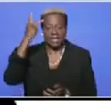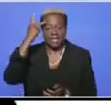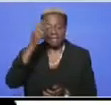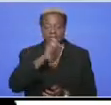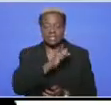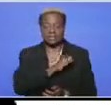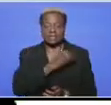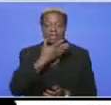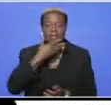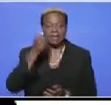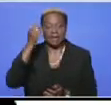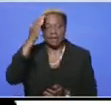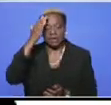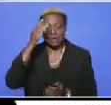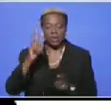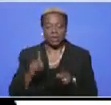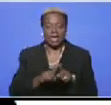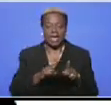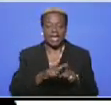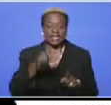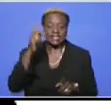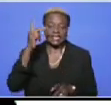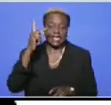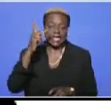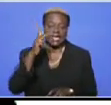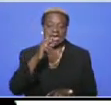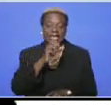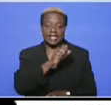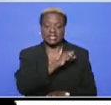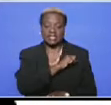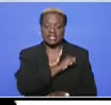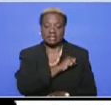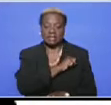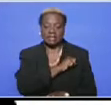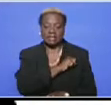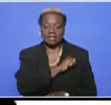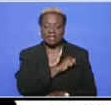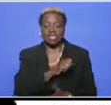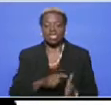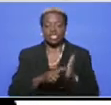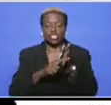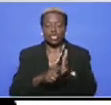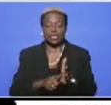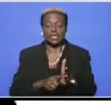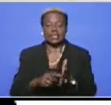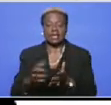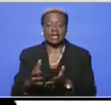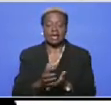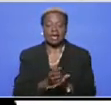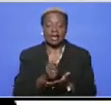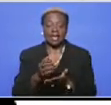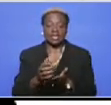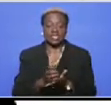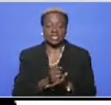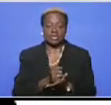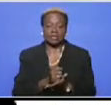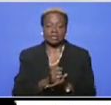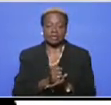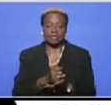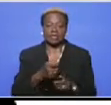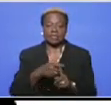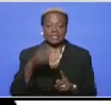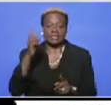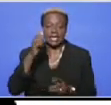Better known in the art world as K. Smith, recently unveiled his hyperrealism collection at the Diagila Art Foundation.